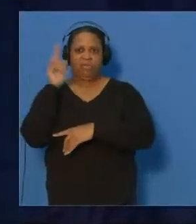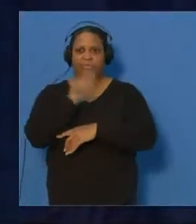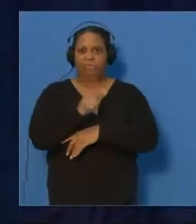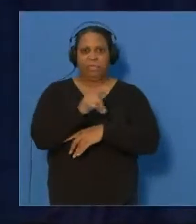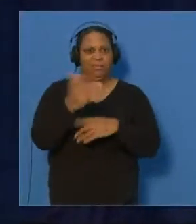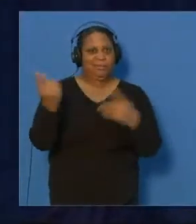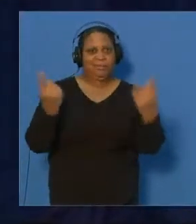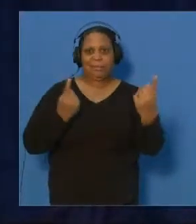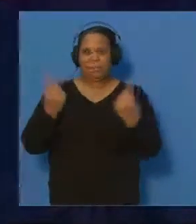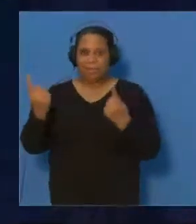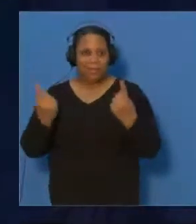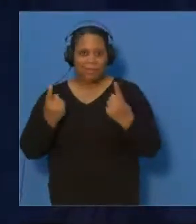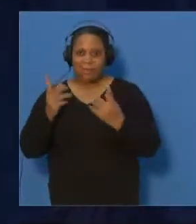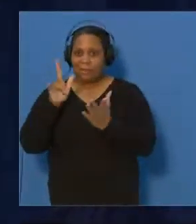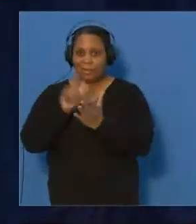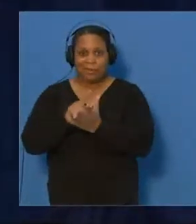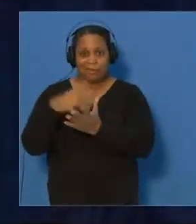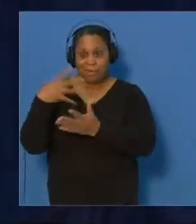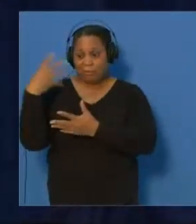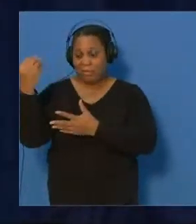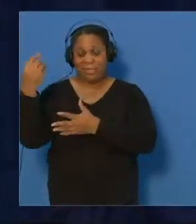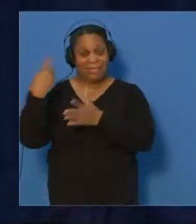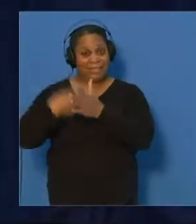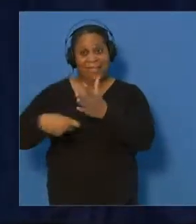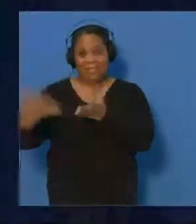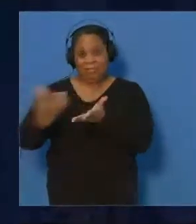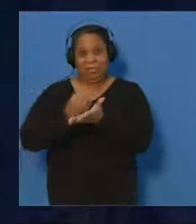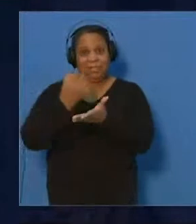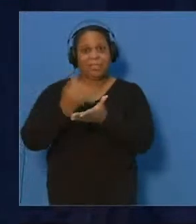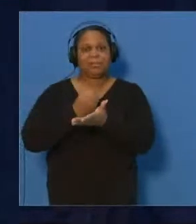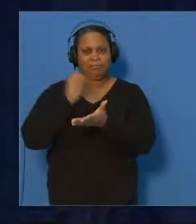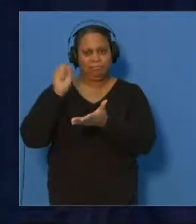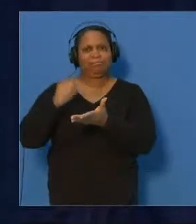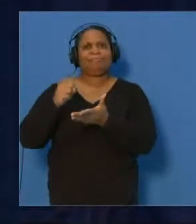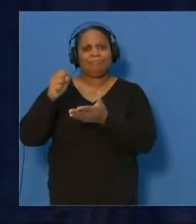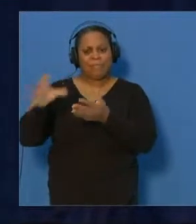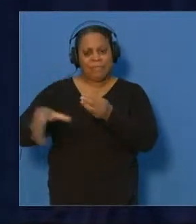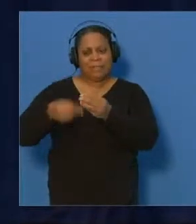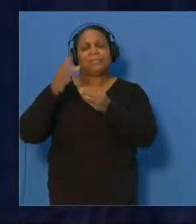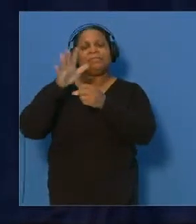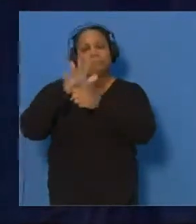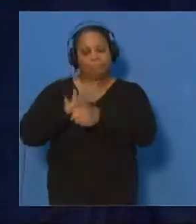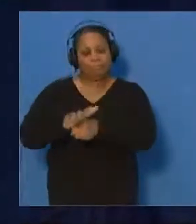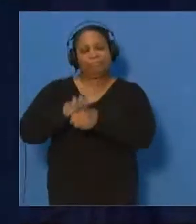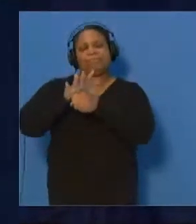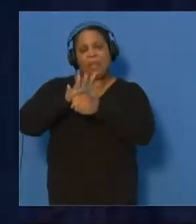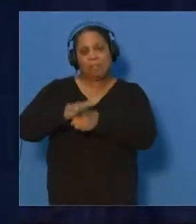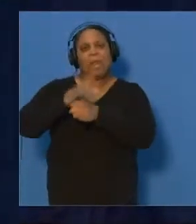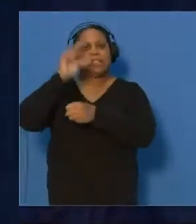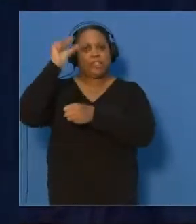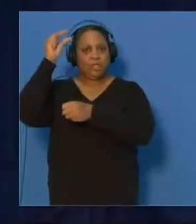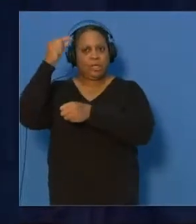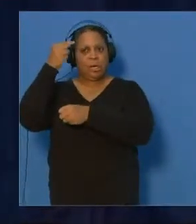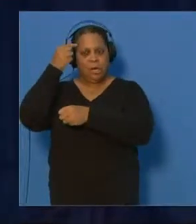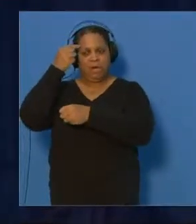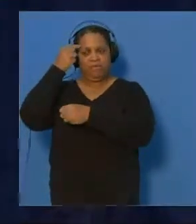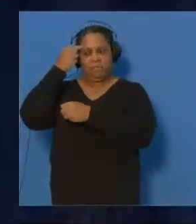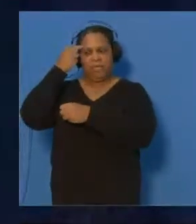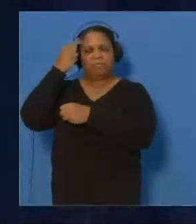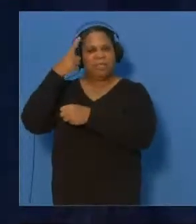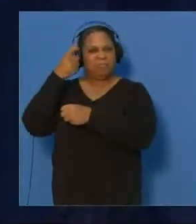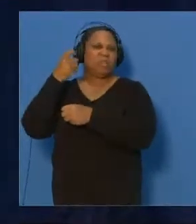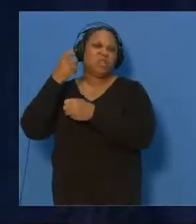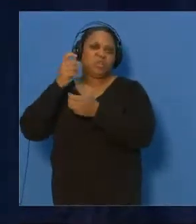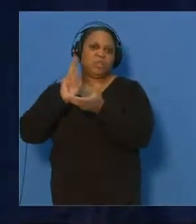no airport departure tax being generated, it does put additional pressure on the government due to that deal which was